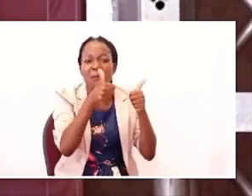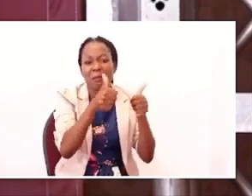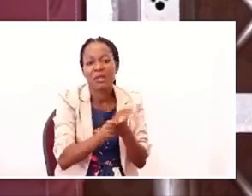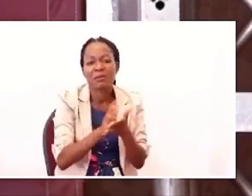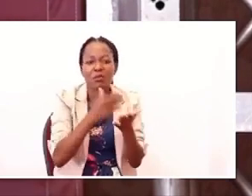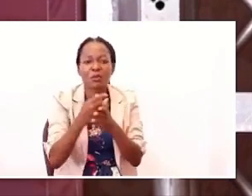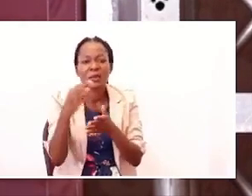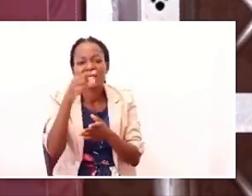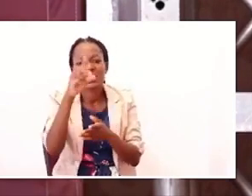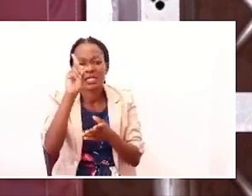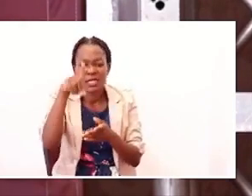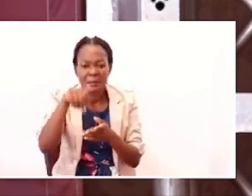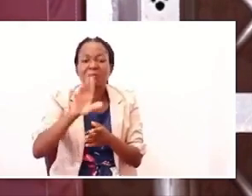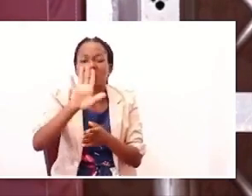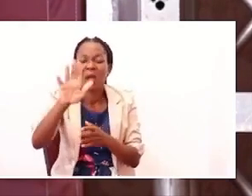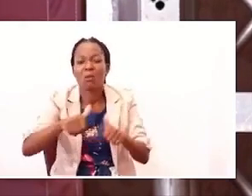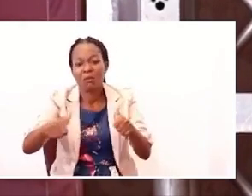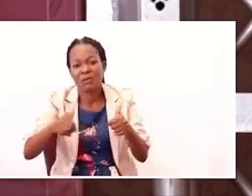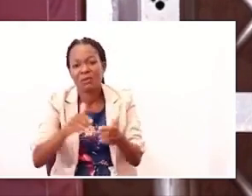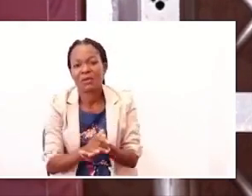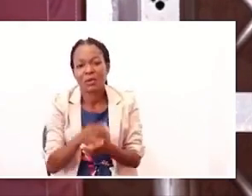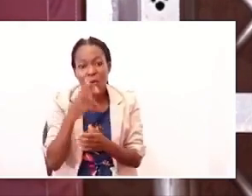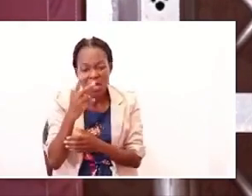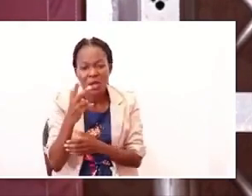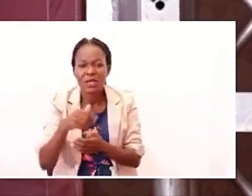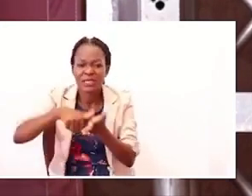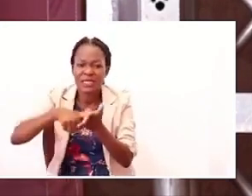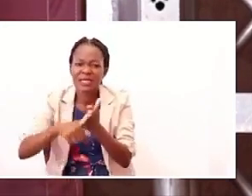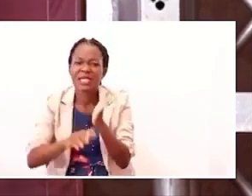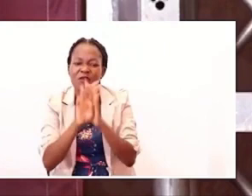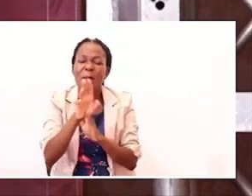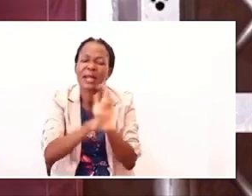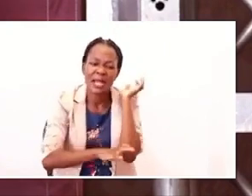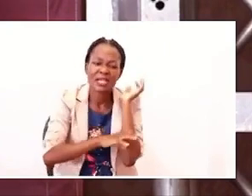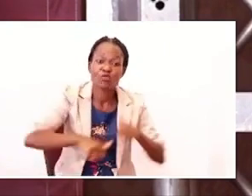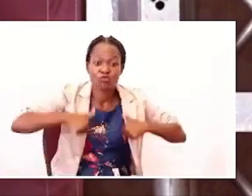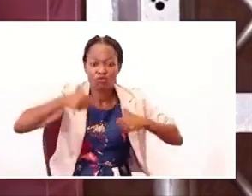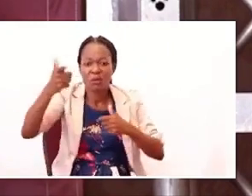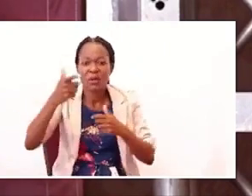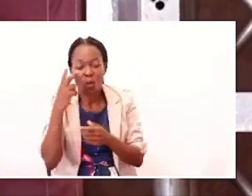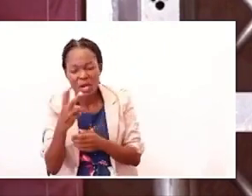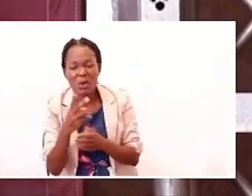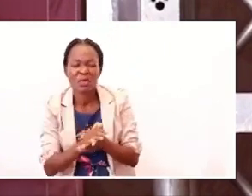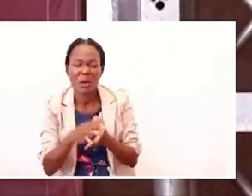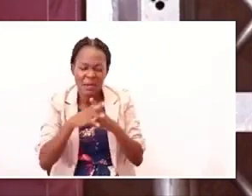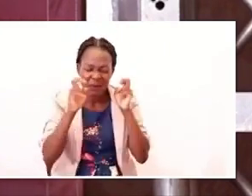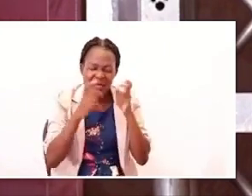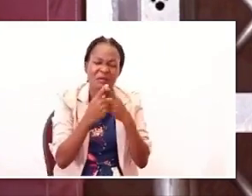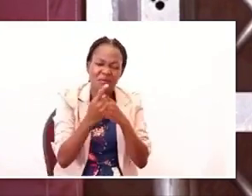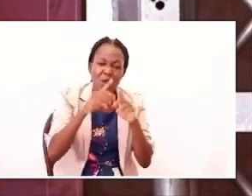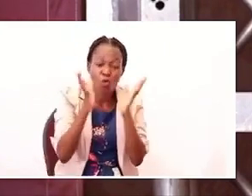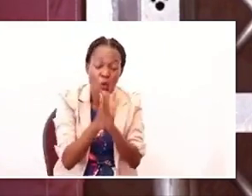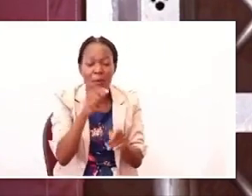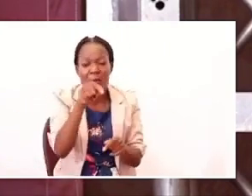only the debt of developing countries that is the subject matter of global discourse. And there could be a reason for